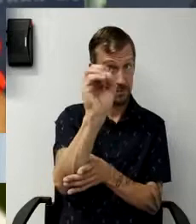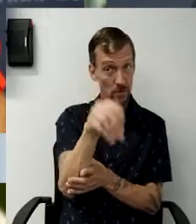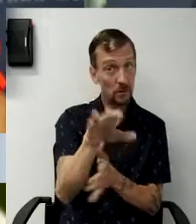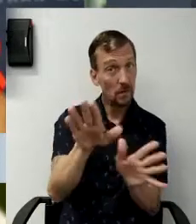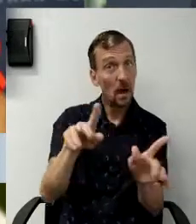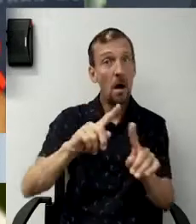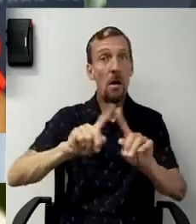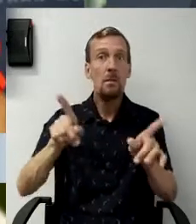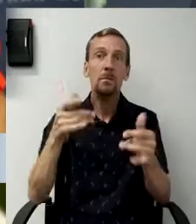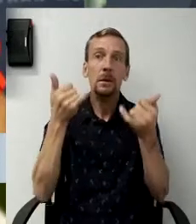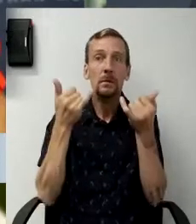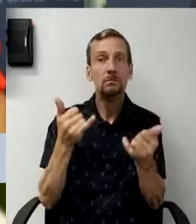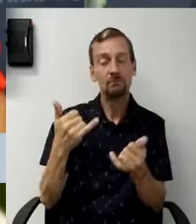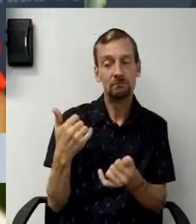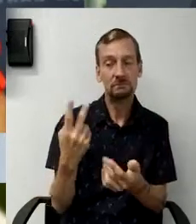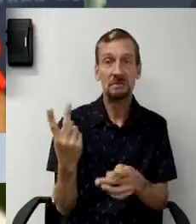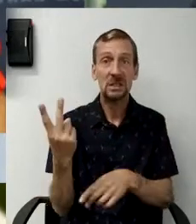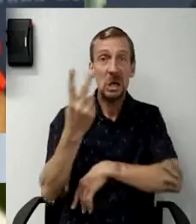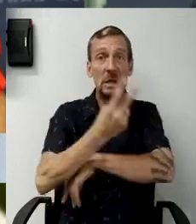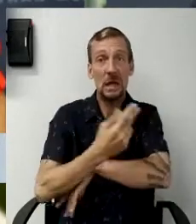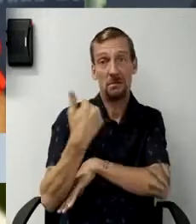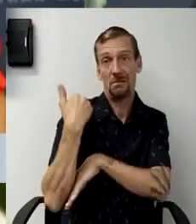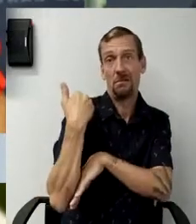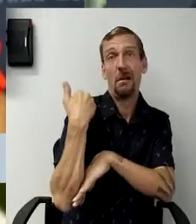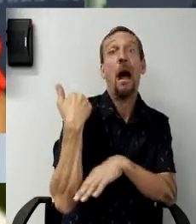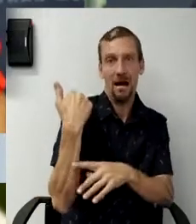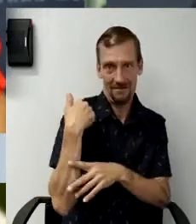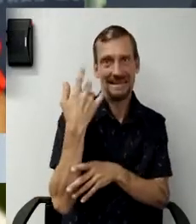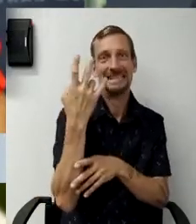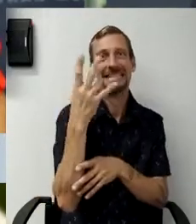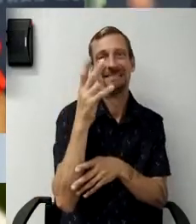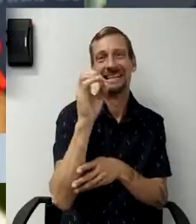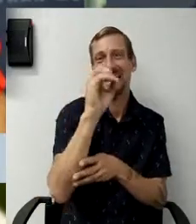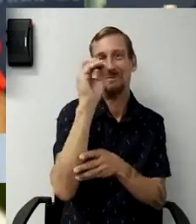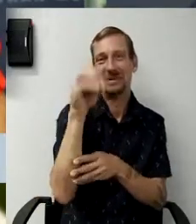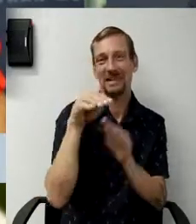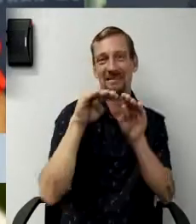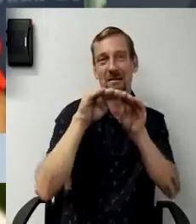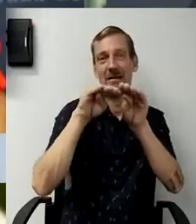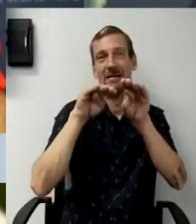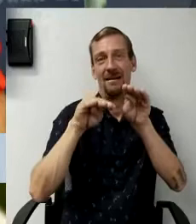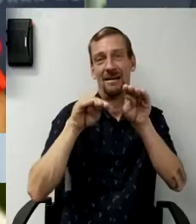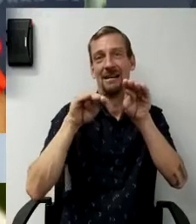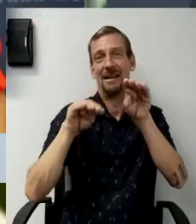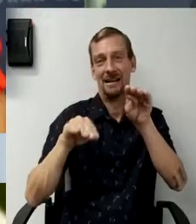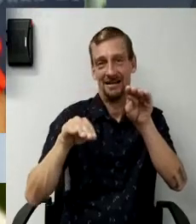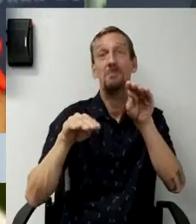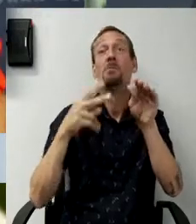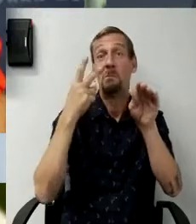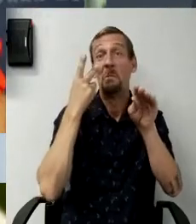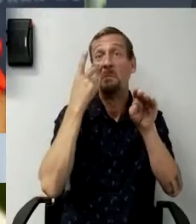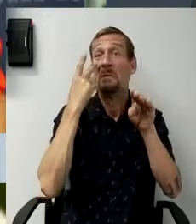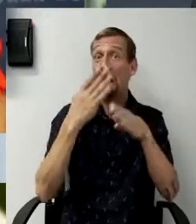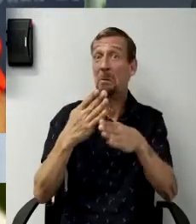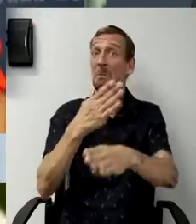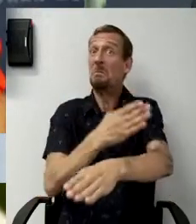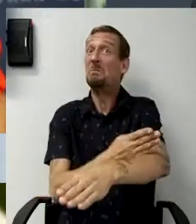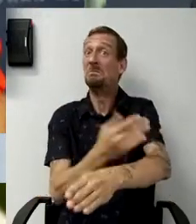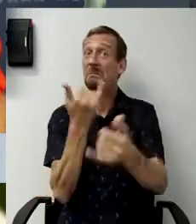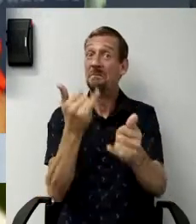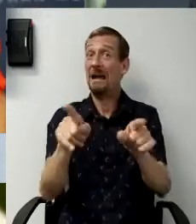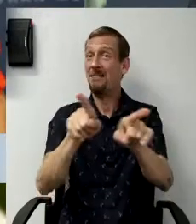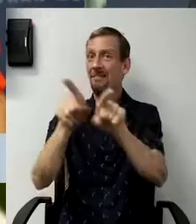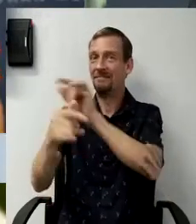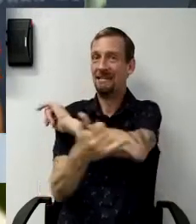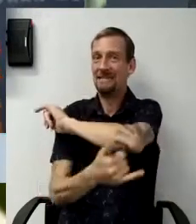as of just a couple days ago, we're down to 17%. So like the county, we're seeing some improvement there. And I'd really